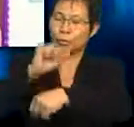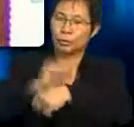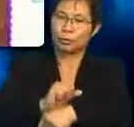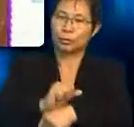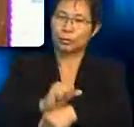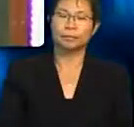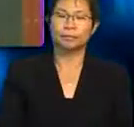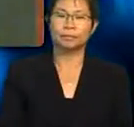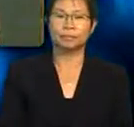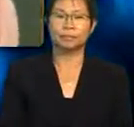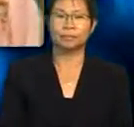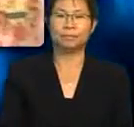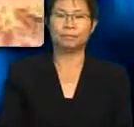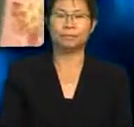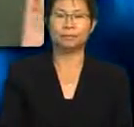group's work?